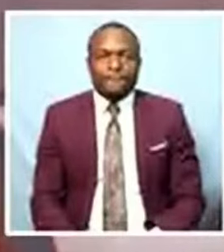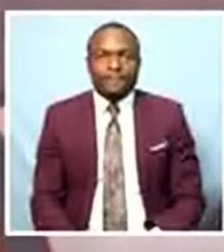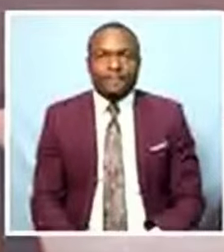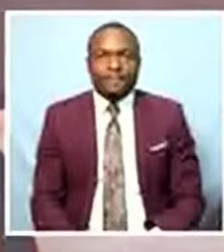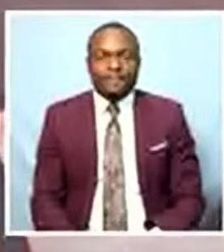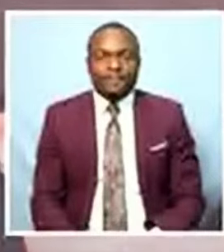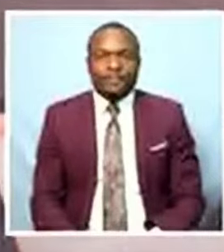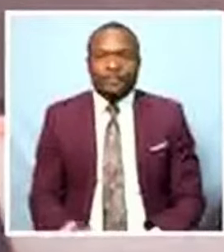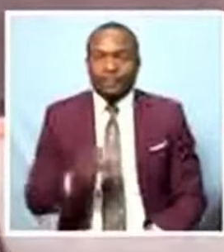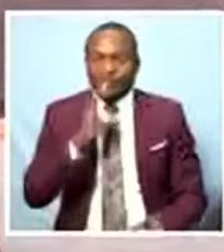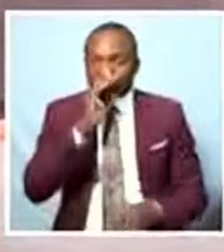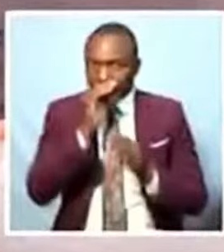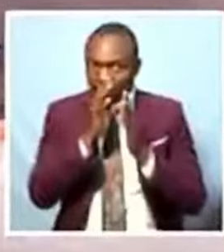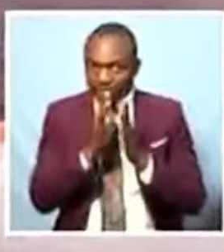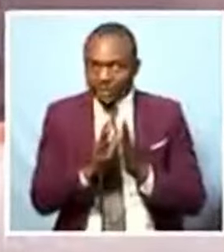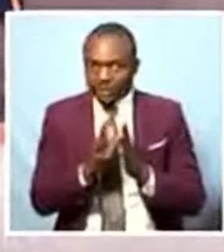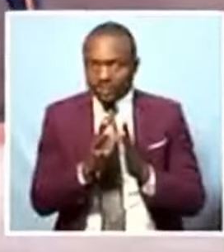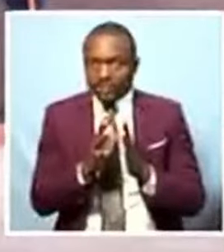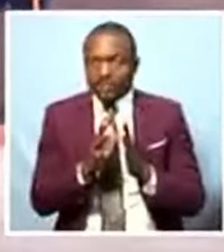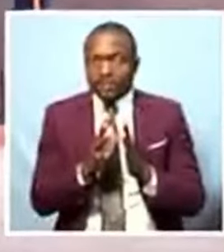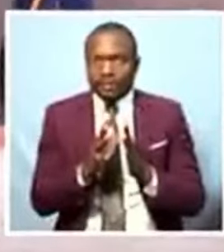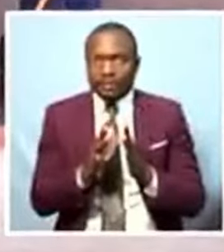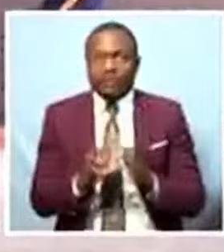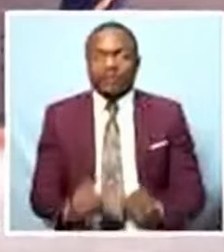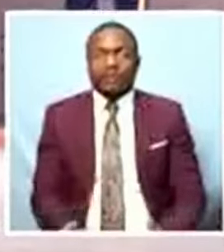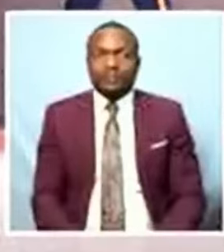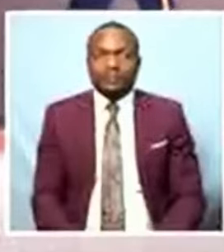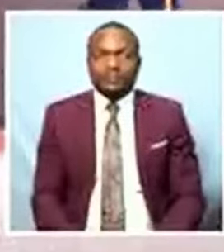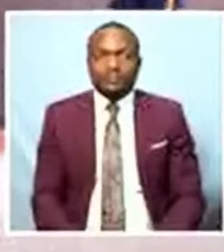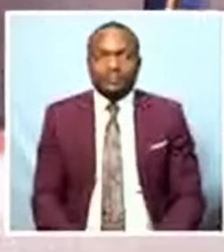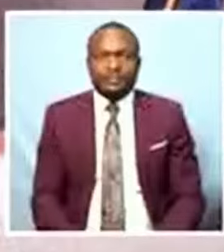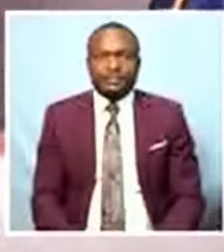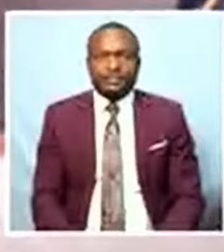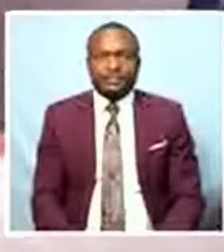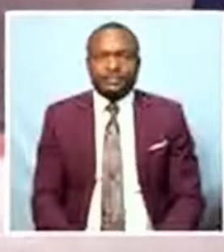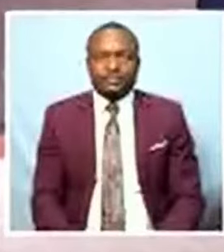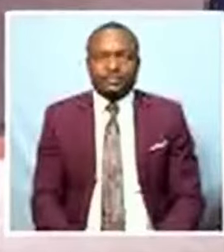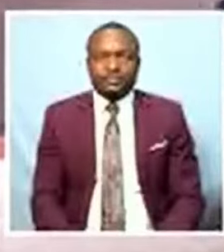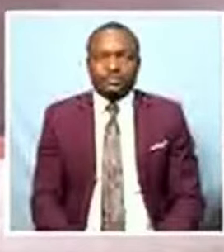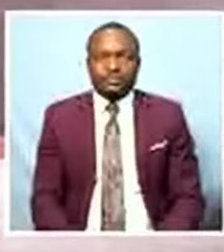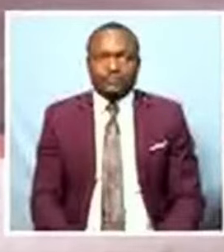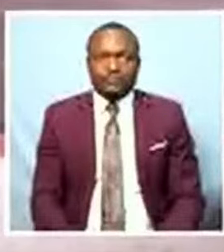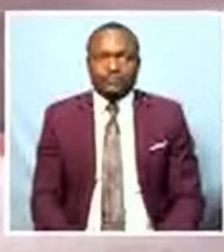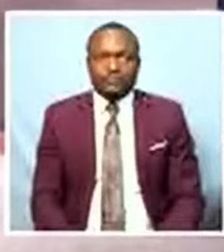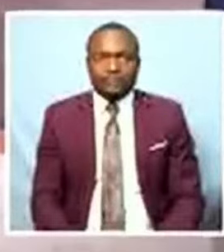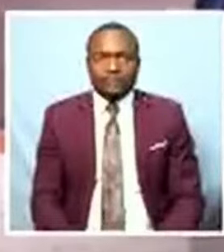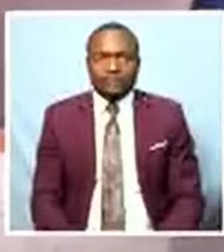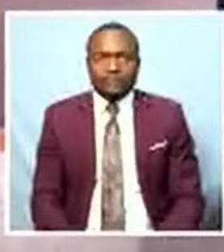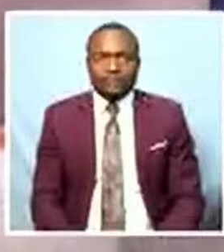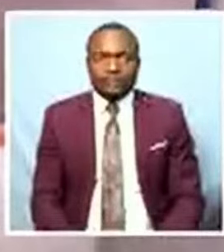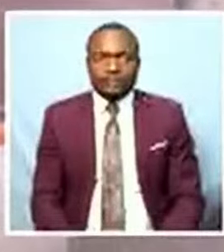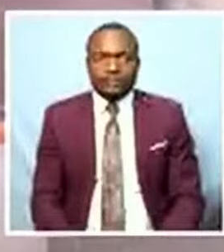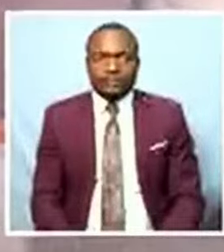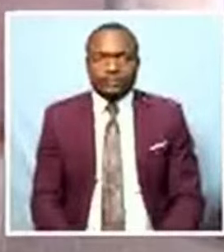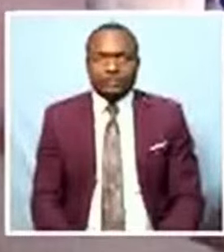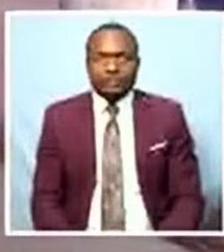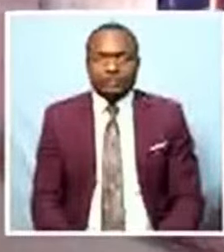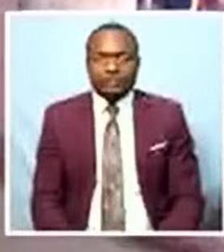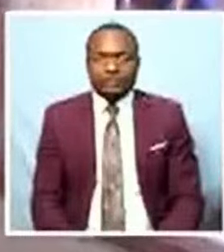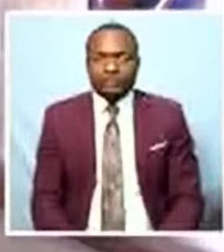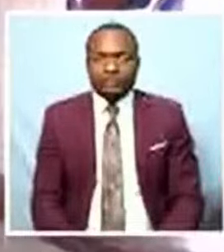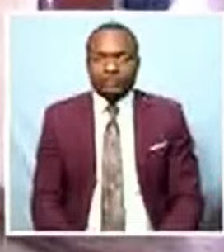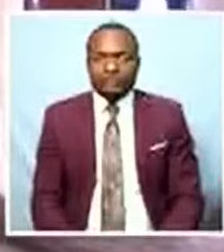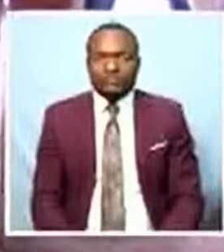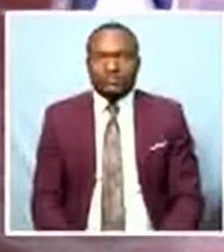hours, and Madam Speaker made an announcement in which he informed the House that the Electoral Commission of Zambia has organized a meeting with all members of Parliament